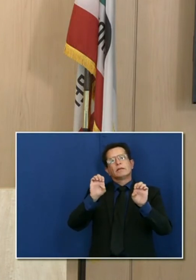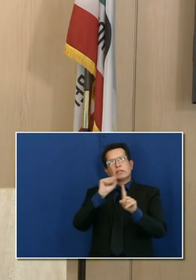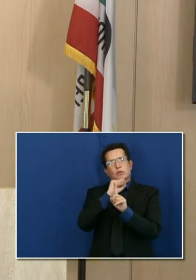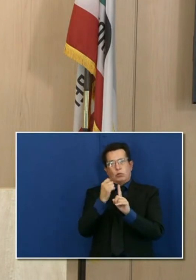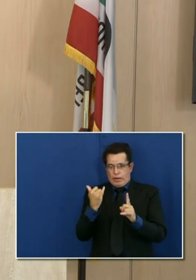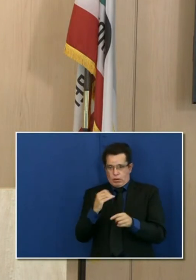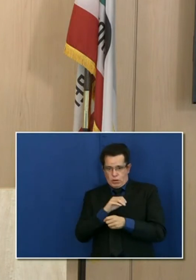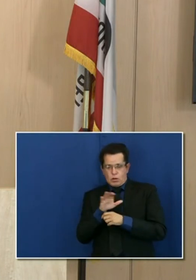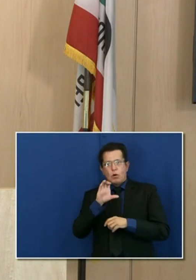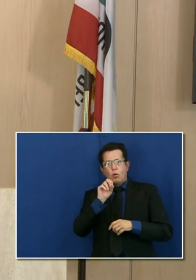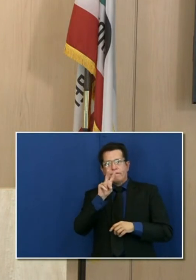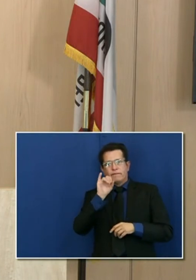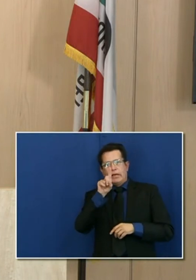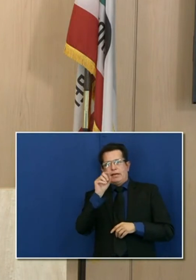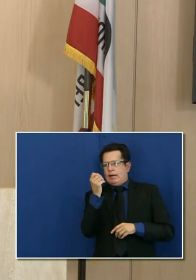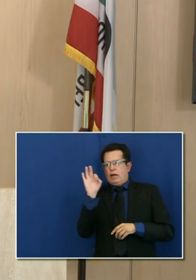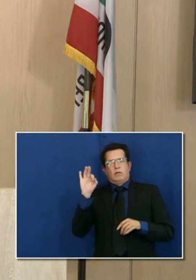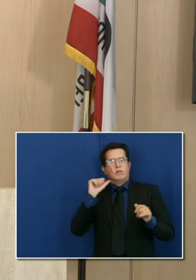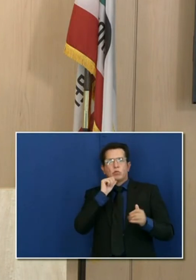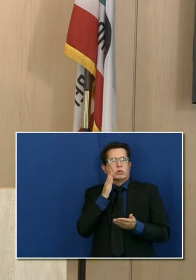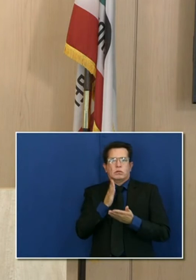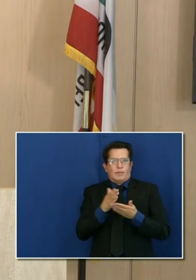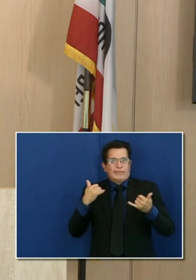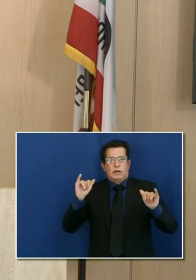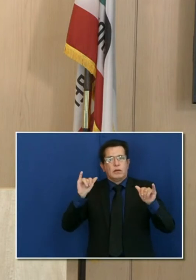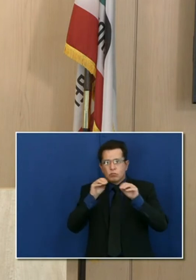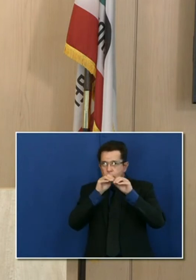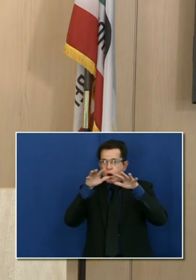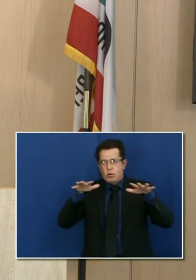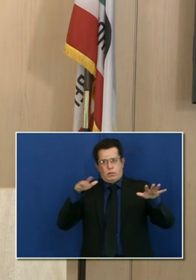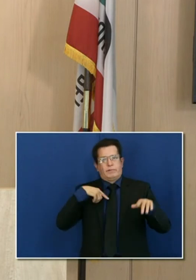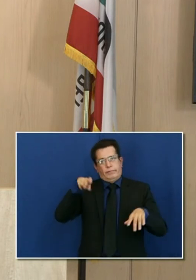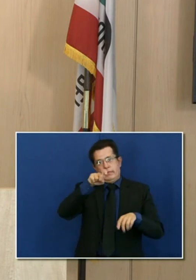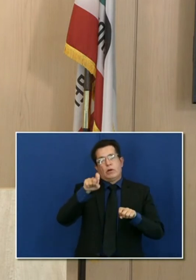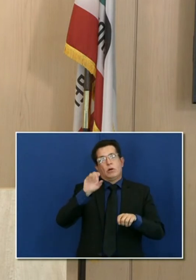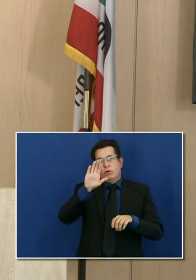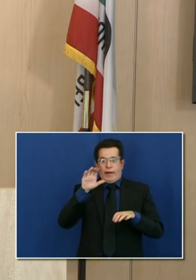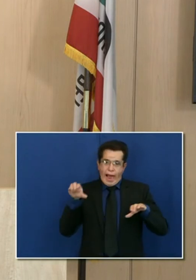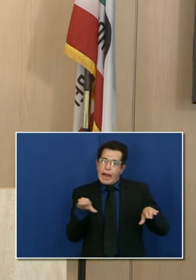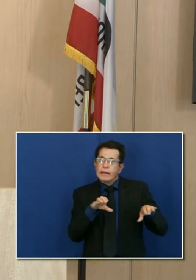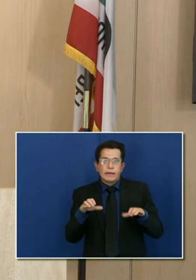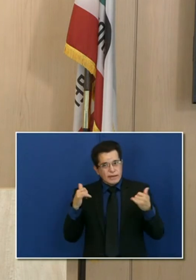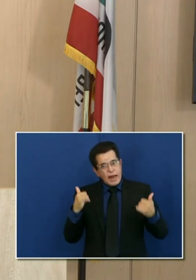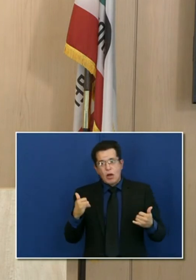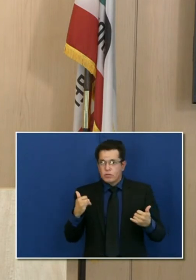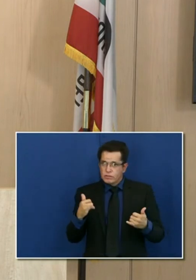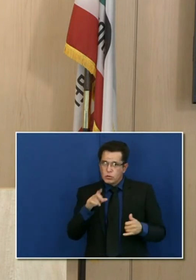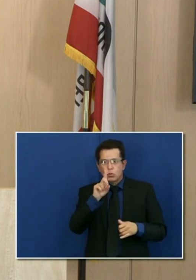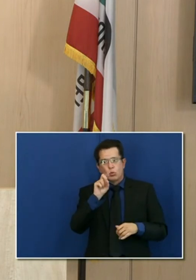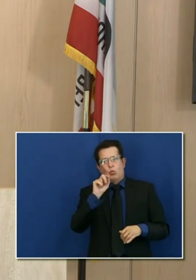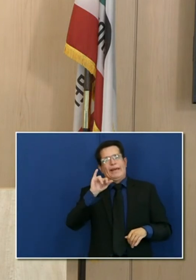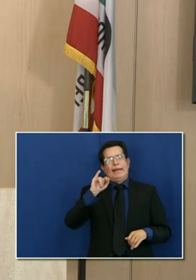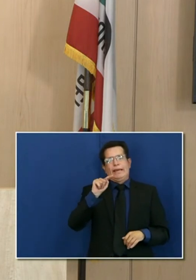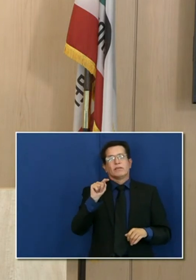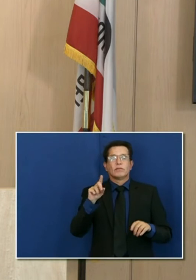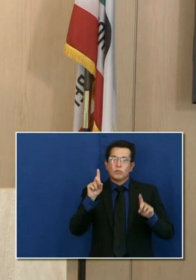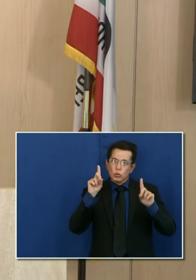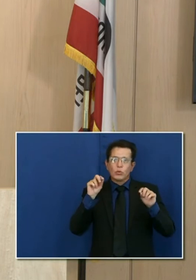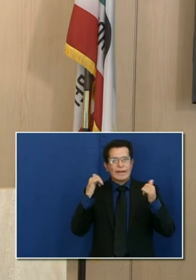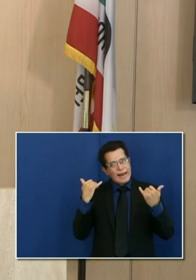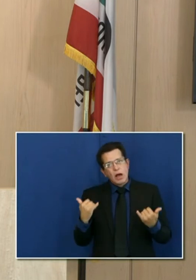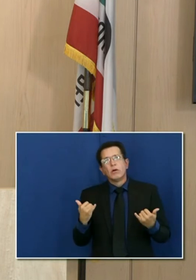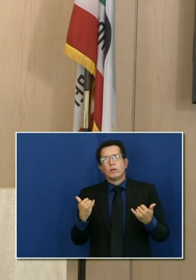COVID-19 is not going away, and we must act. We must act for our own health. We must act for the